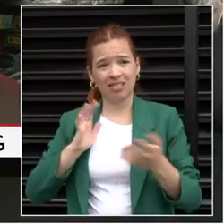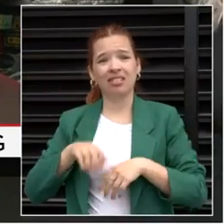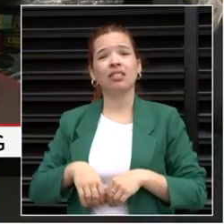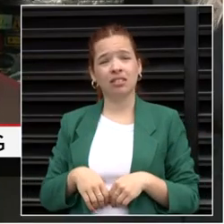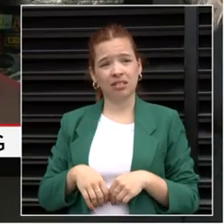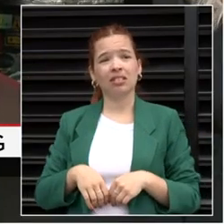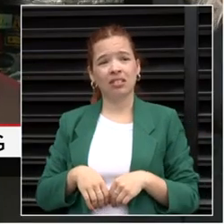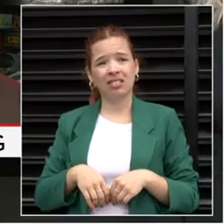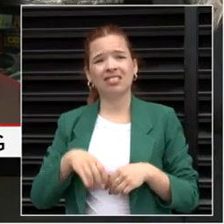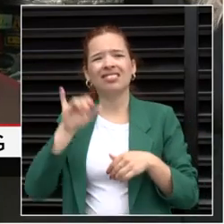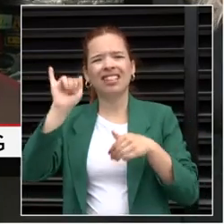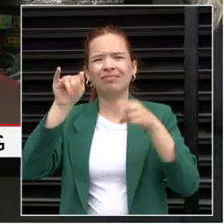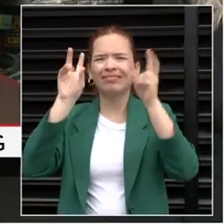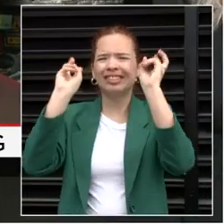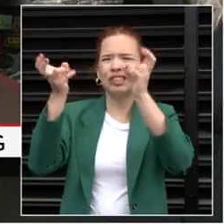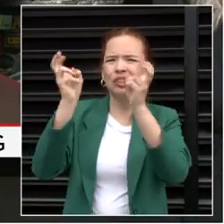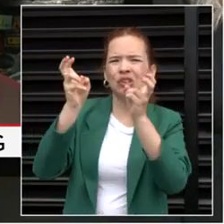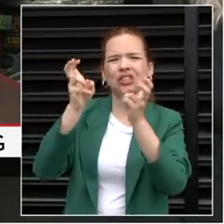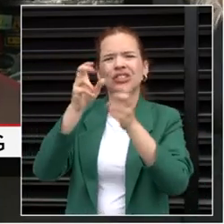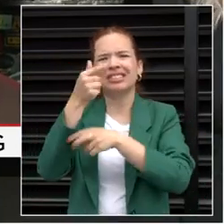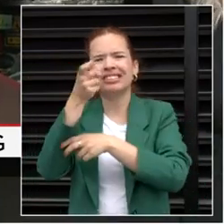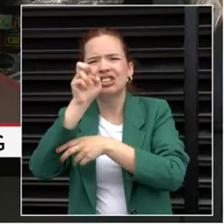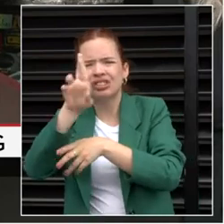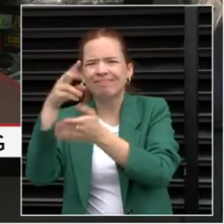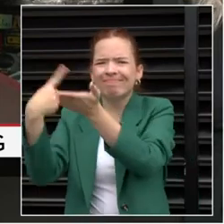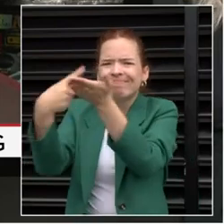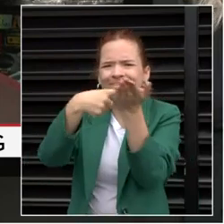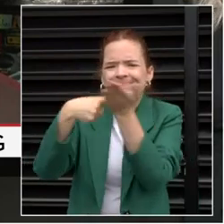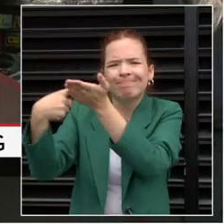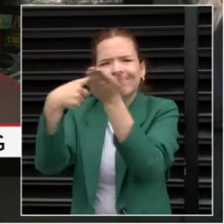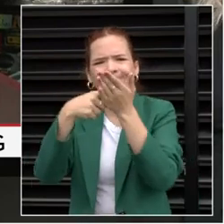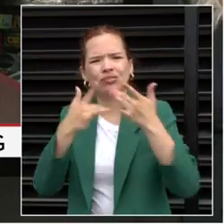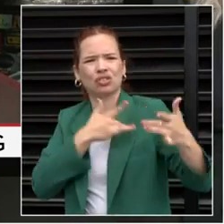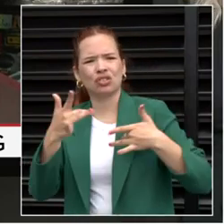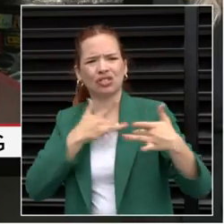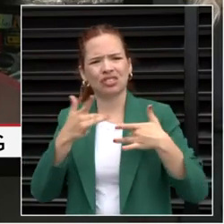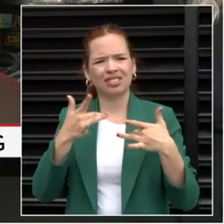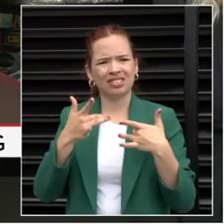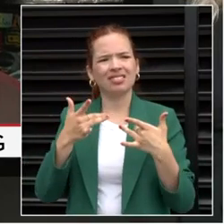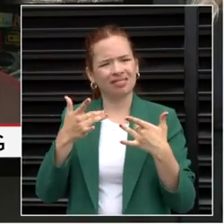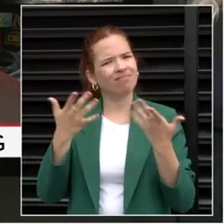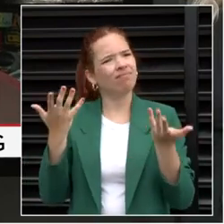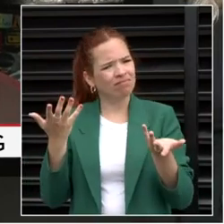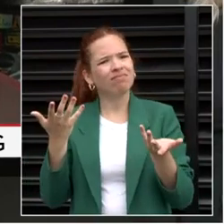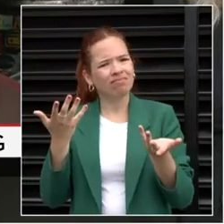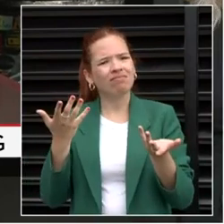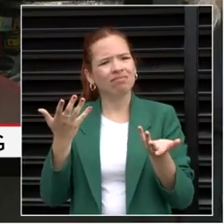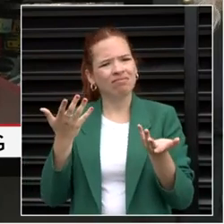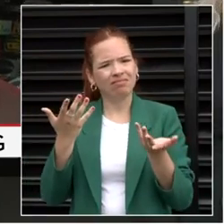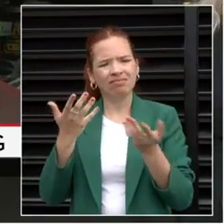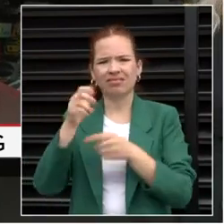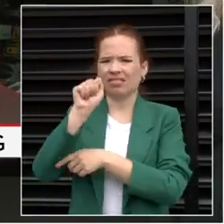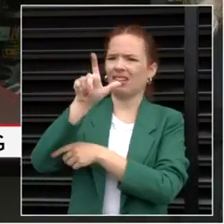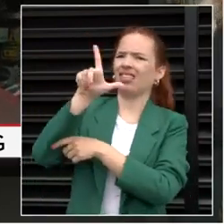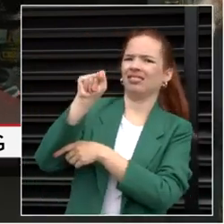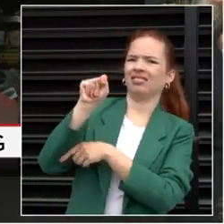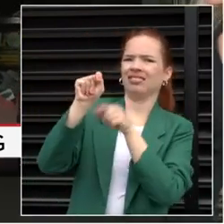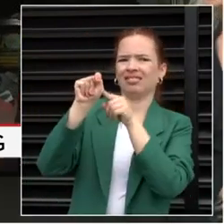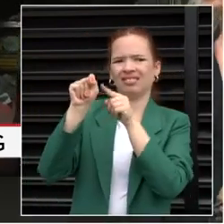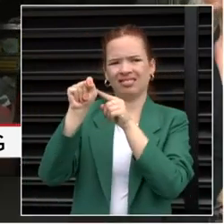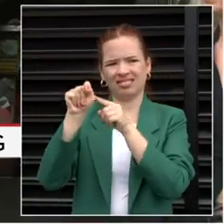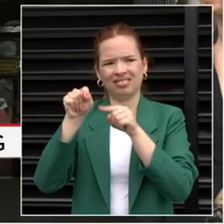never seen, that had looks you've never seen. It was truly alternative. And in those days, alternative meant